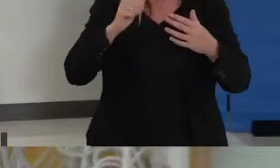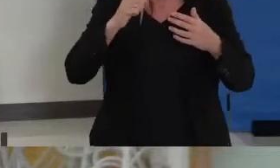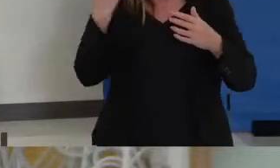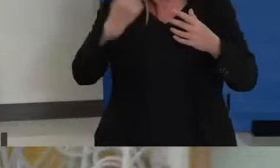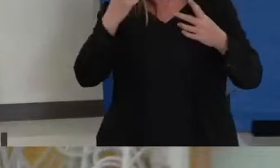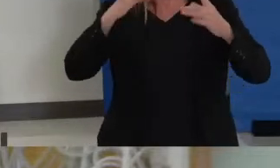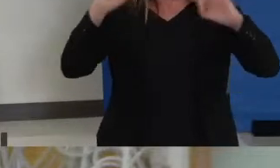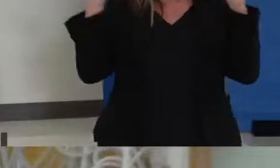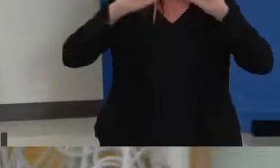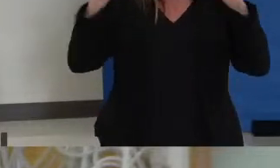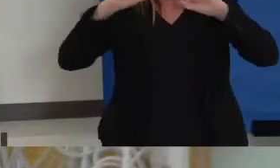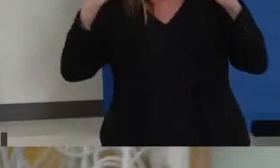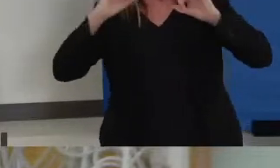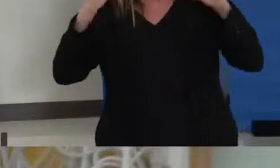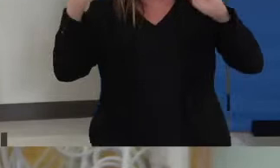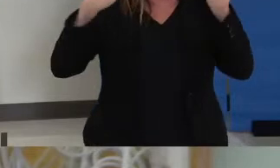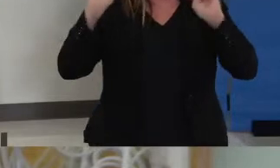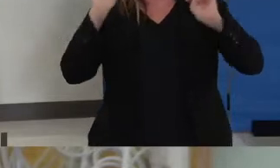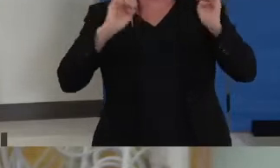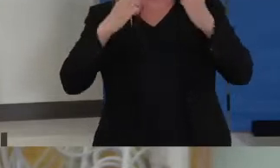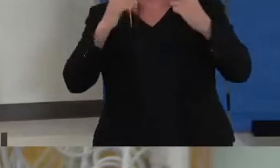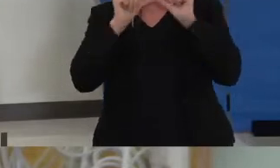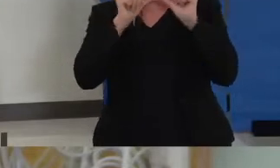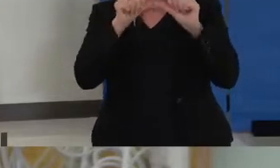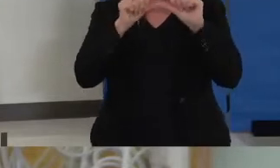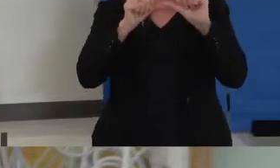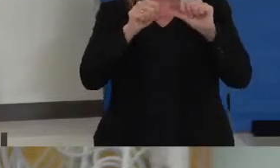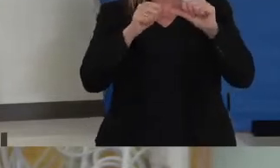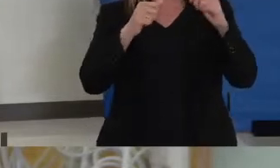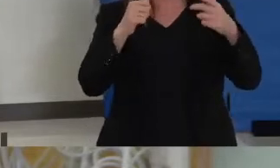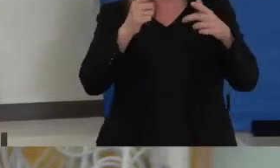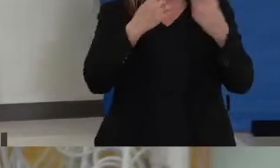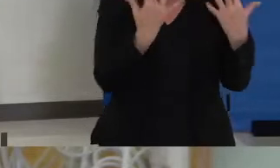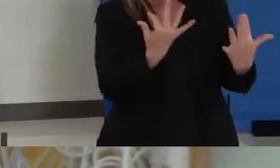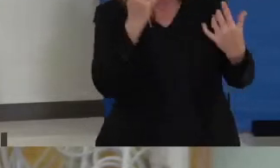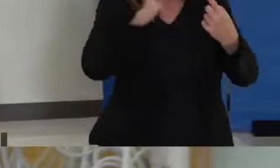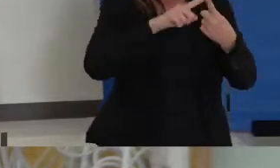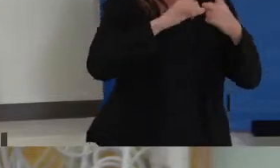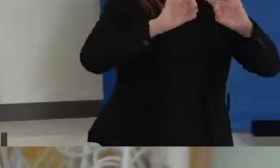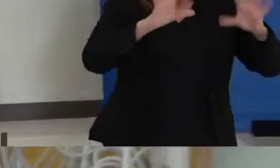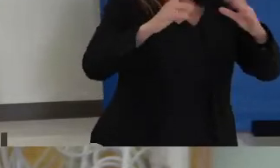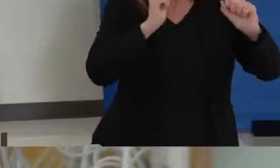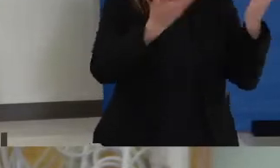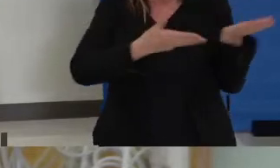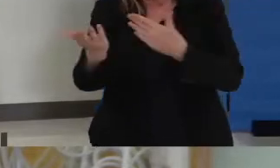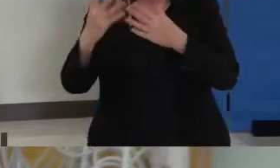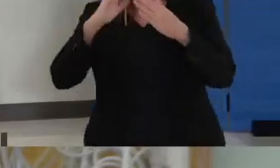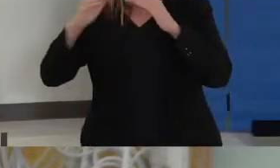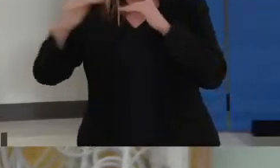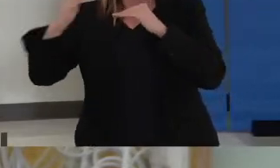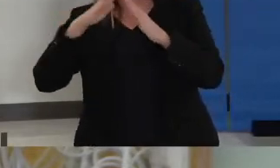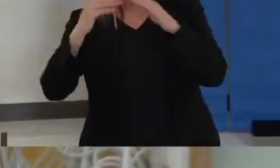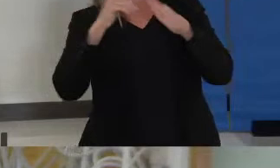level of care. Well, we wait till you're in a state of crisis and then we stabilize you and then we discharge you right back to where you were and wait until you're in a state of crisis